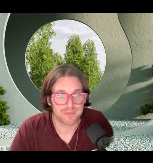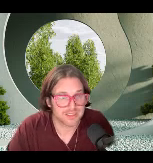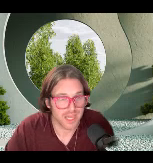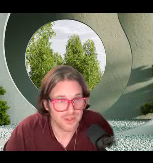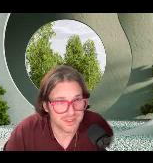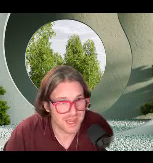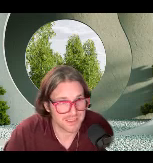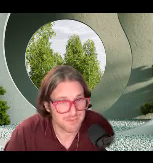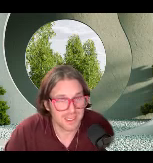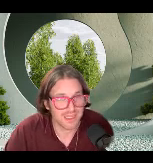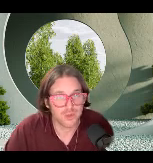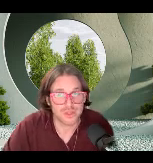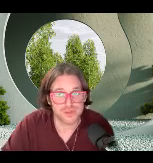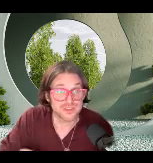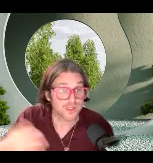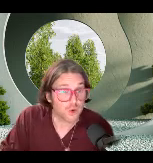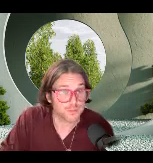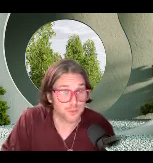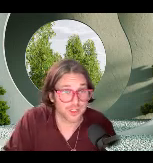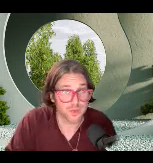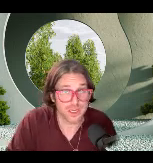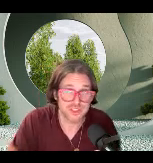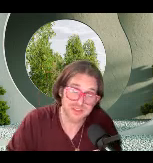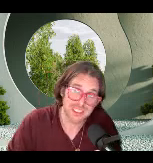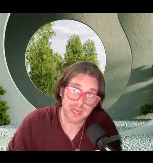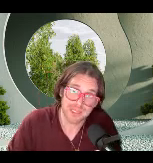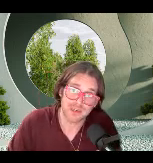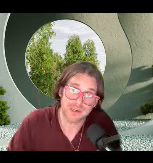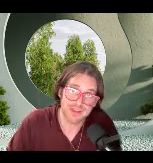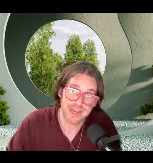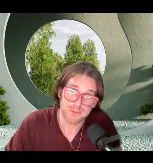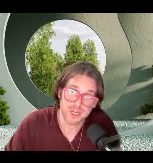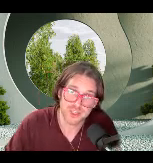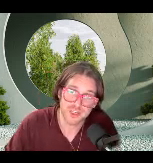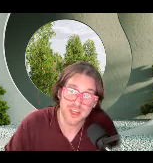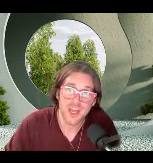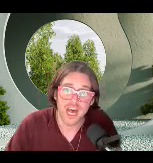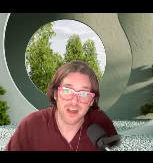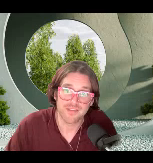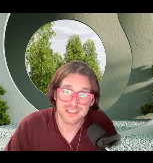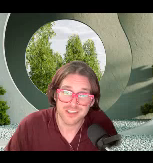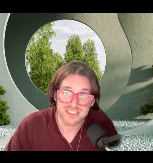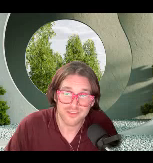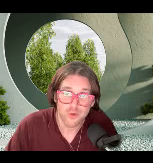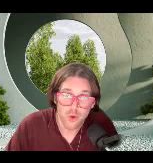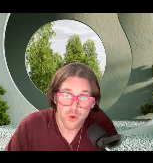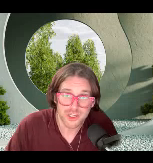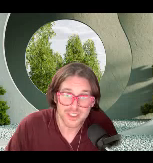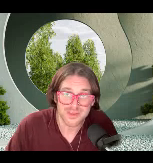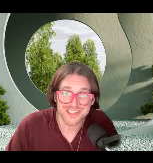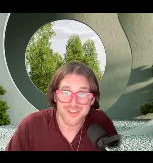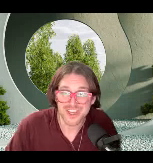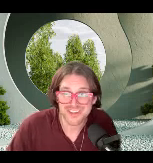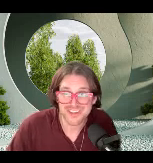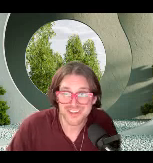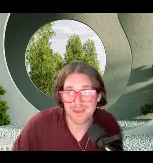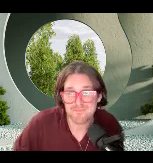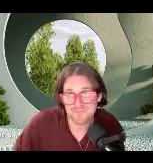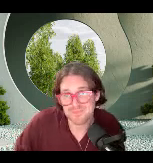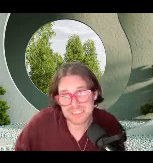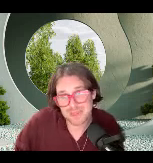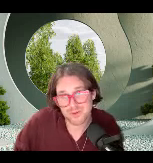think about my son who is non-speaking, who uses a core board, which you'll see up here. I've got a little picture of a series of core boards, which